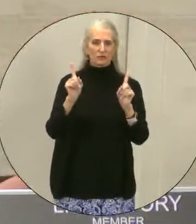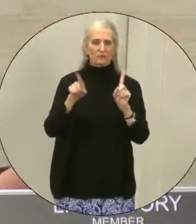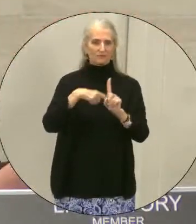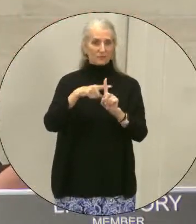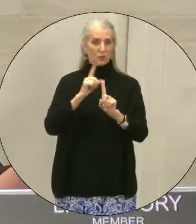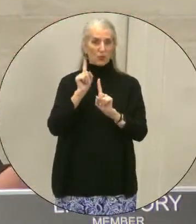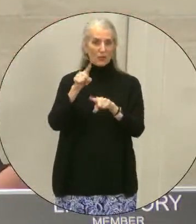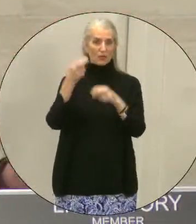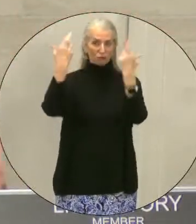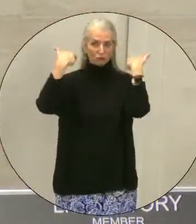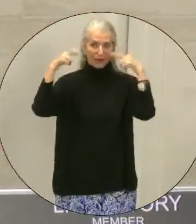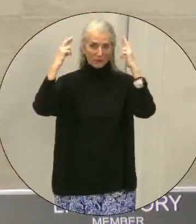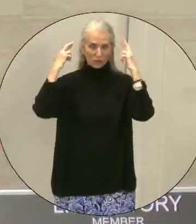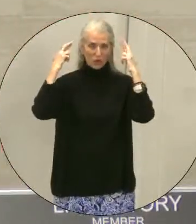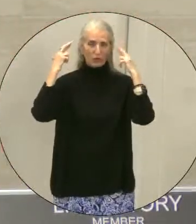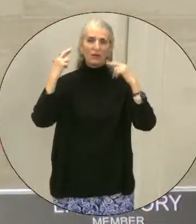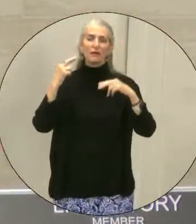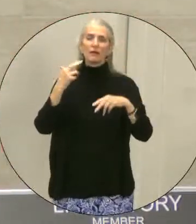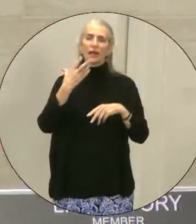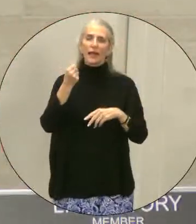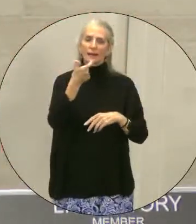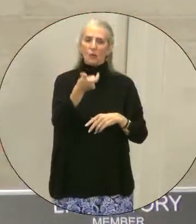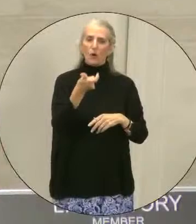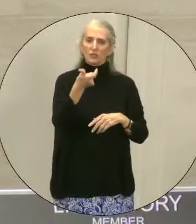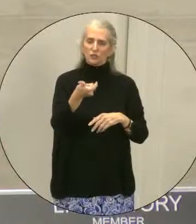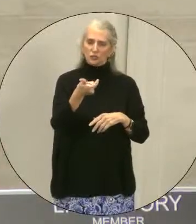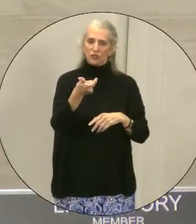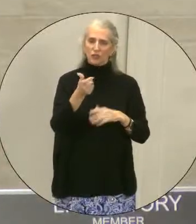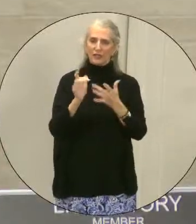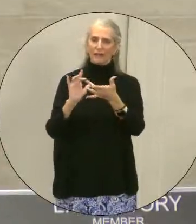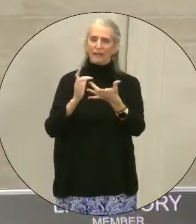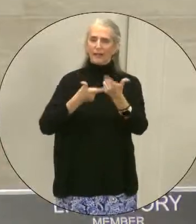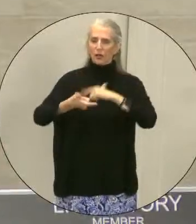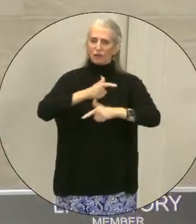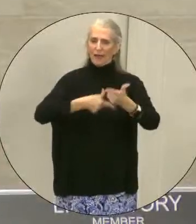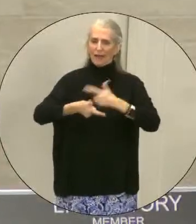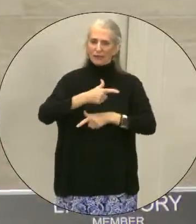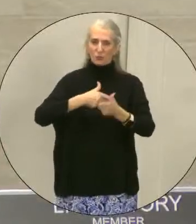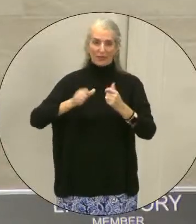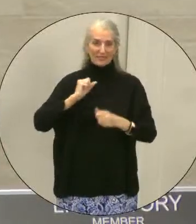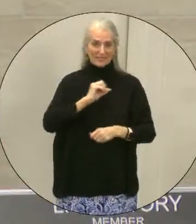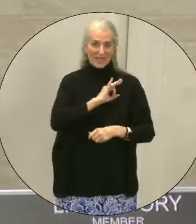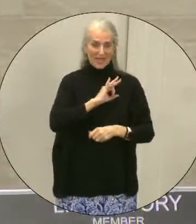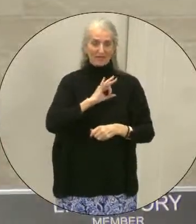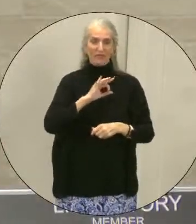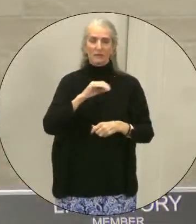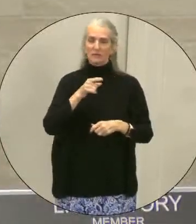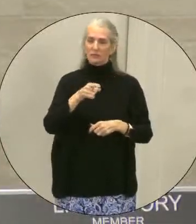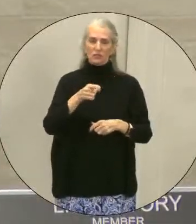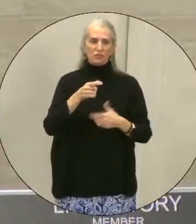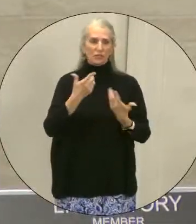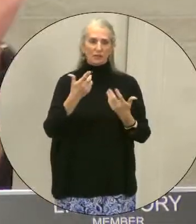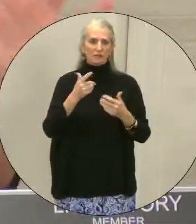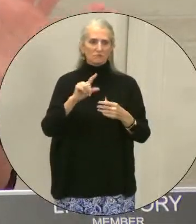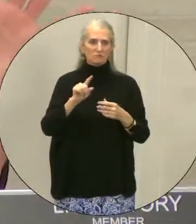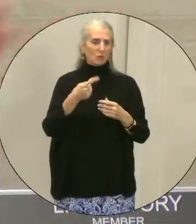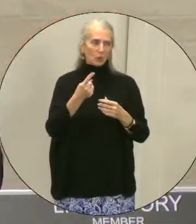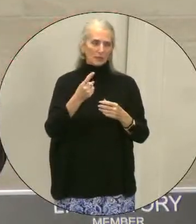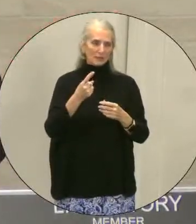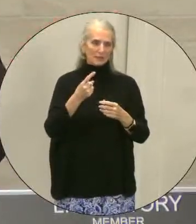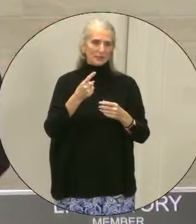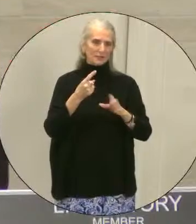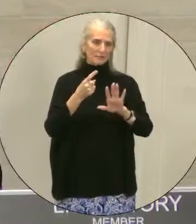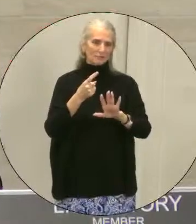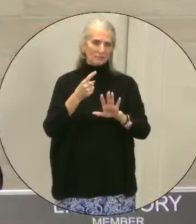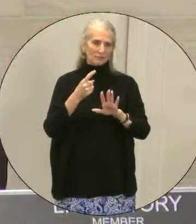to Rancho, and I watched her interact with the staff and then go to the community. The staff, she had and I was only in there for a brief moment because I didn't want to stay in the